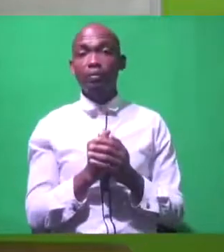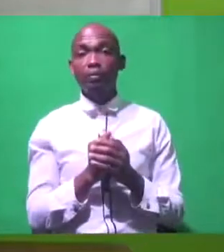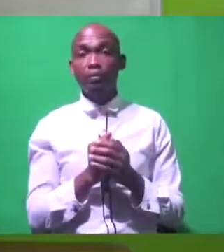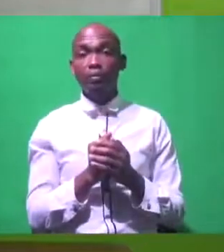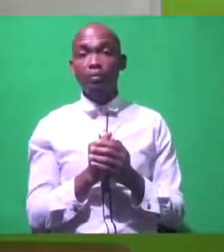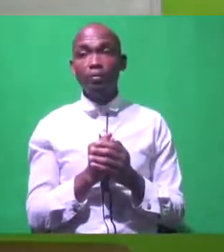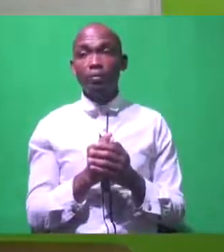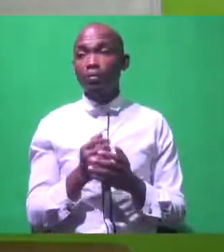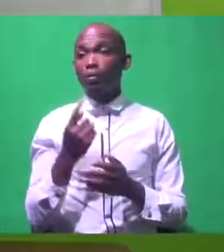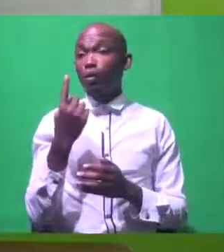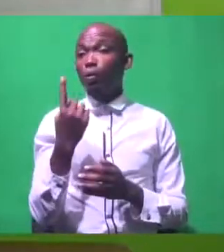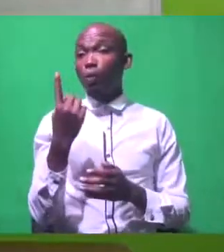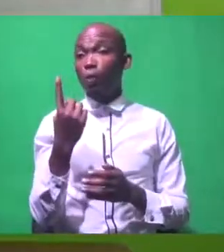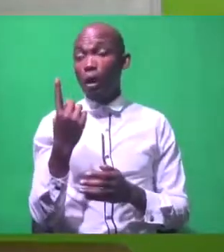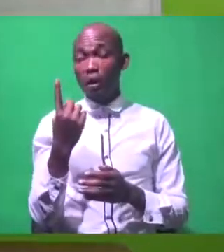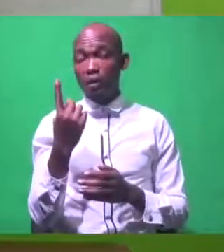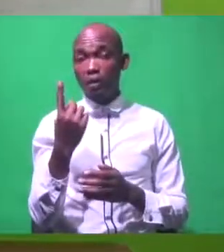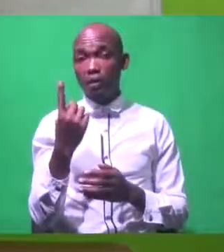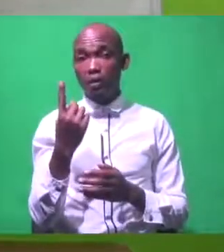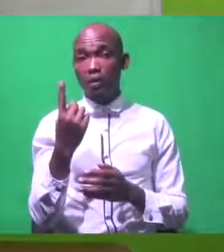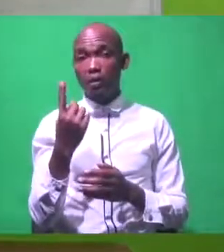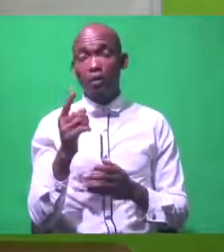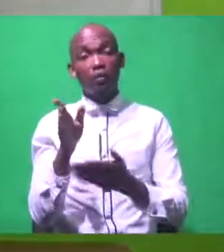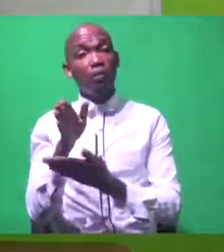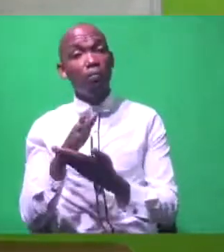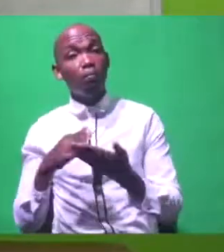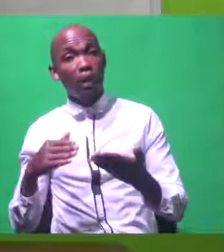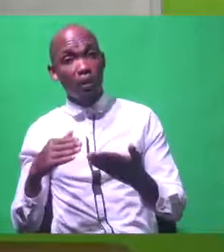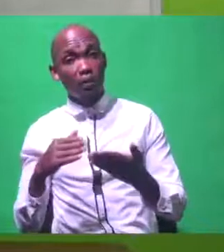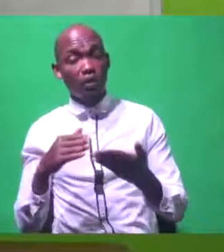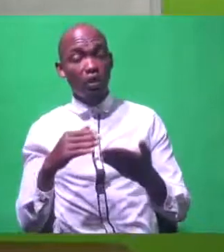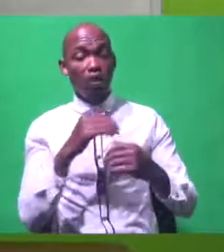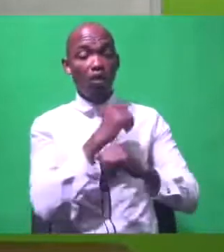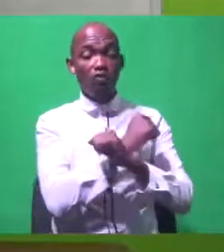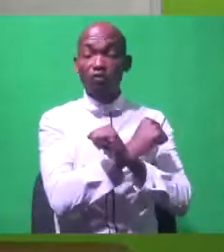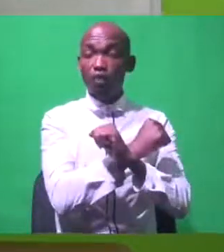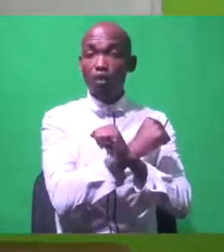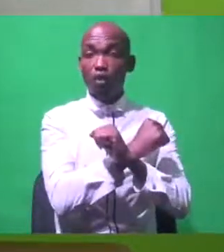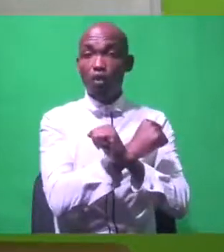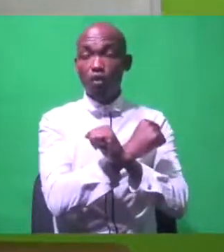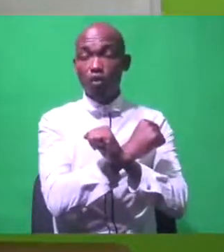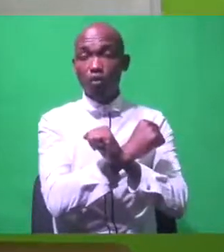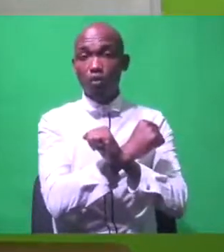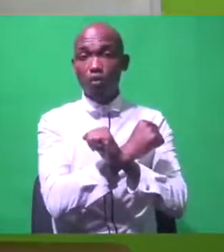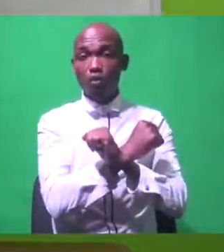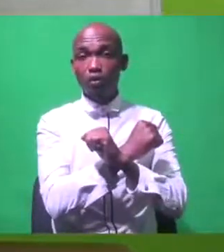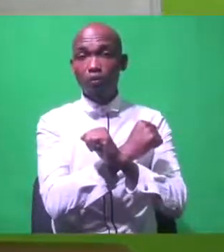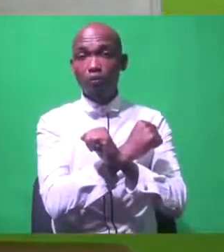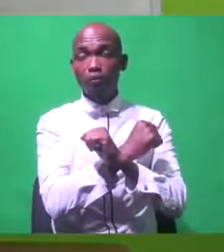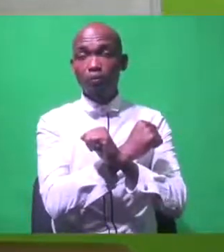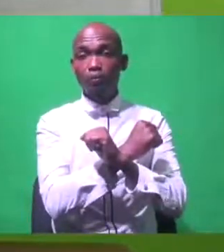one of the part of colonial education, one of the parts